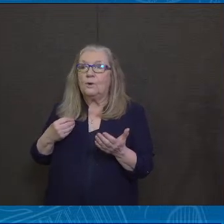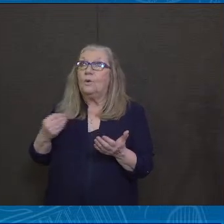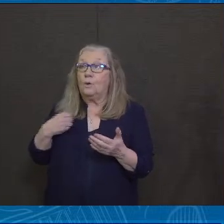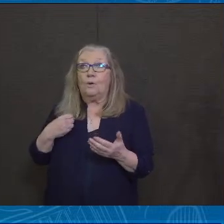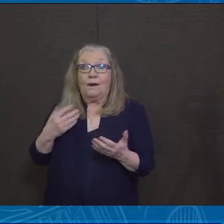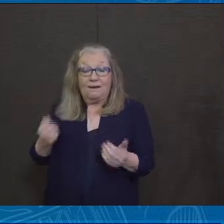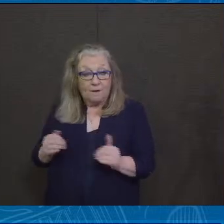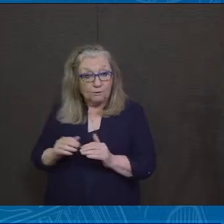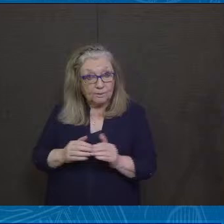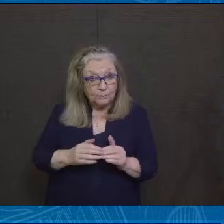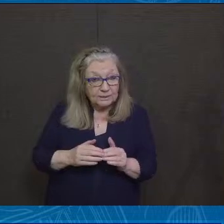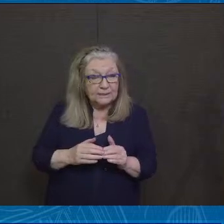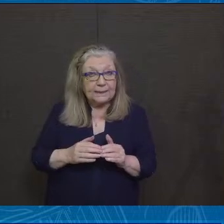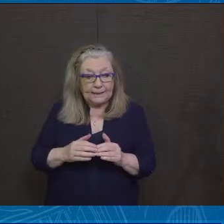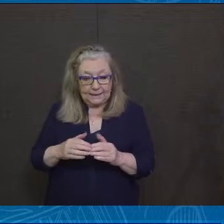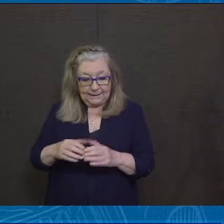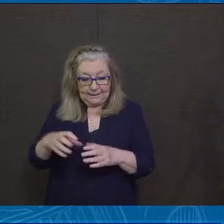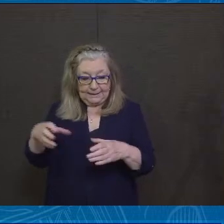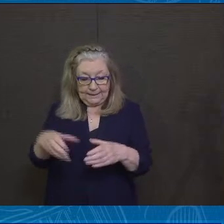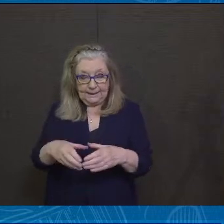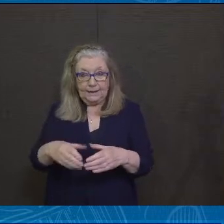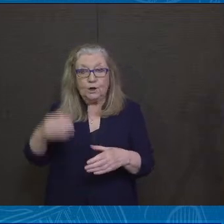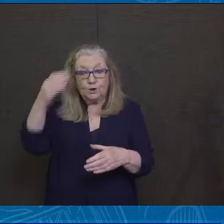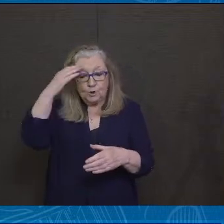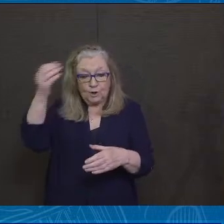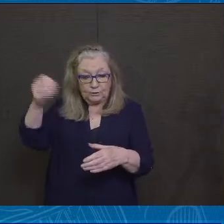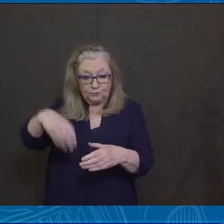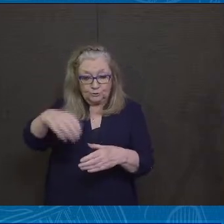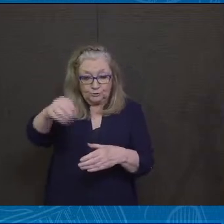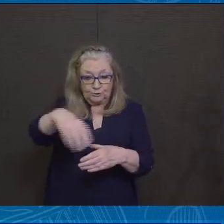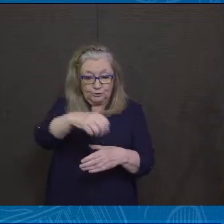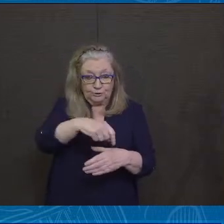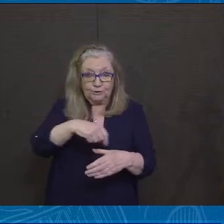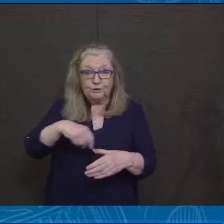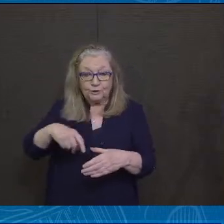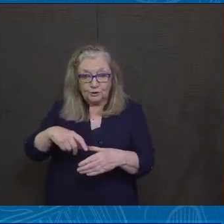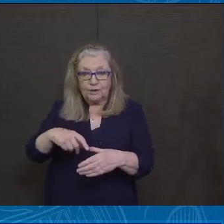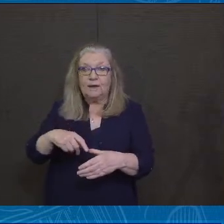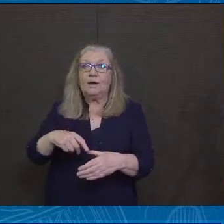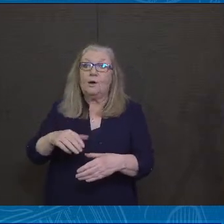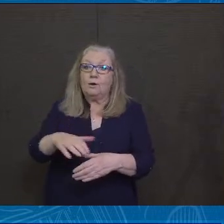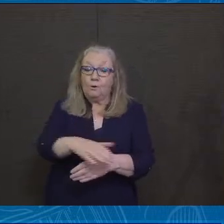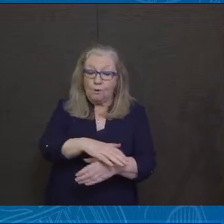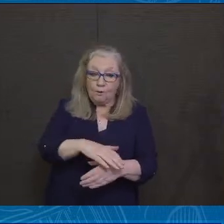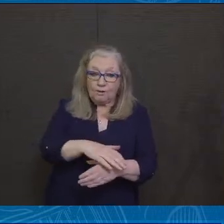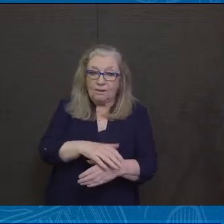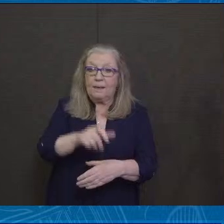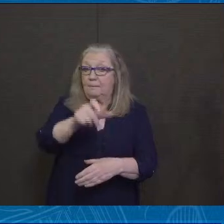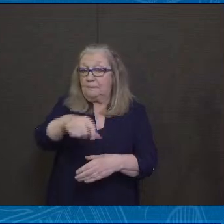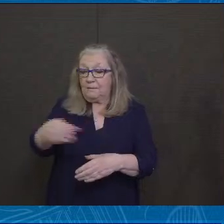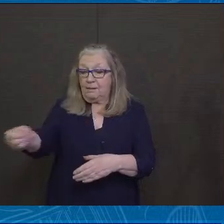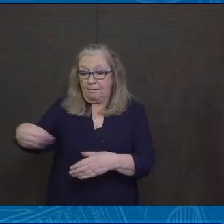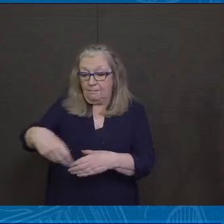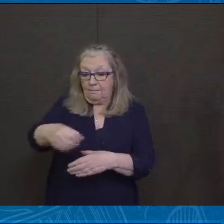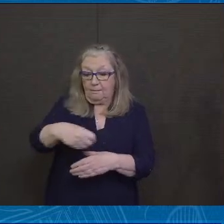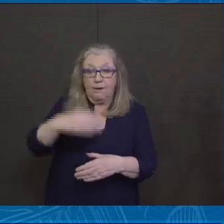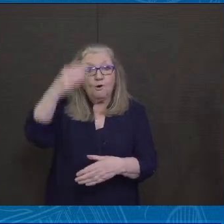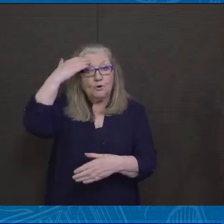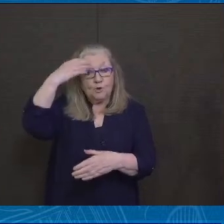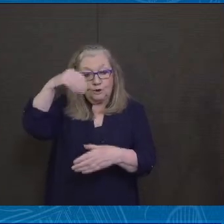education hub between the local authority and also the residents. So the last one.